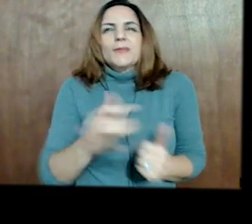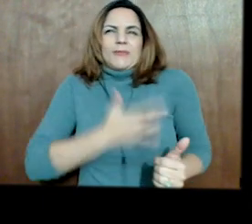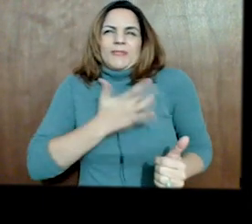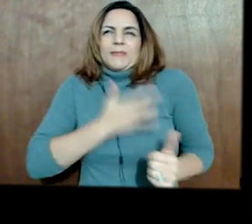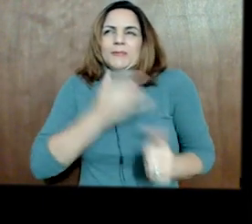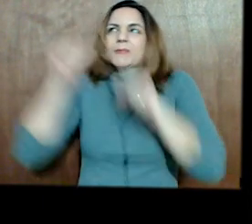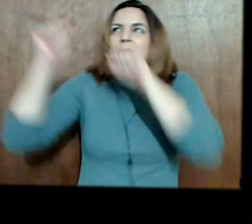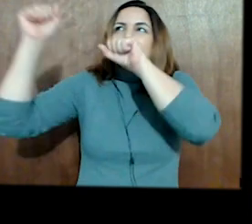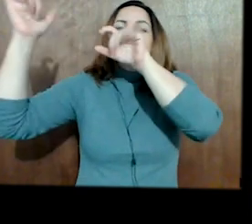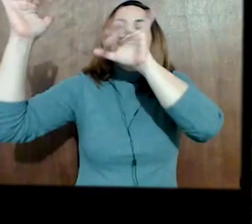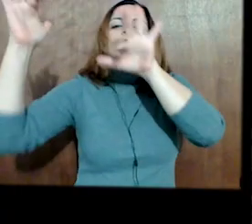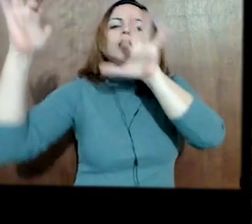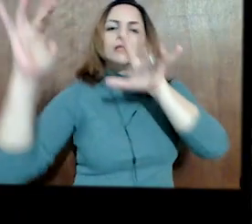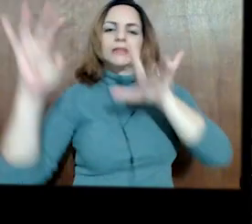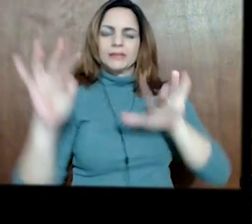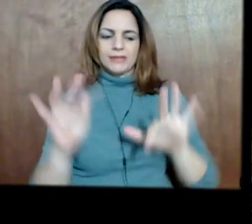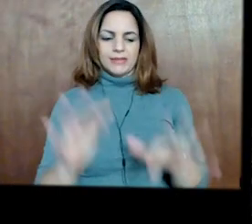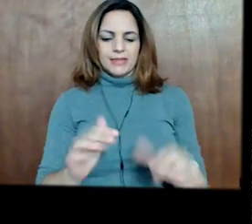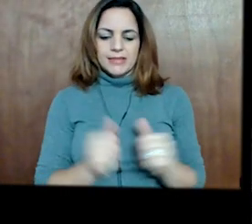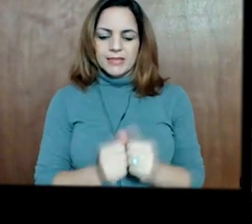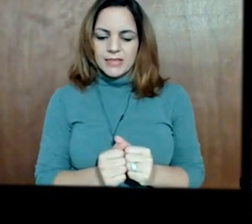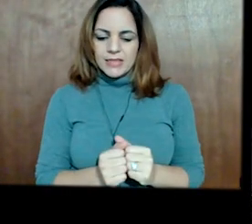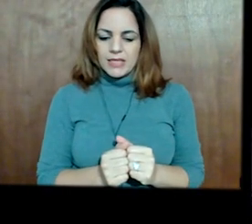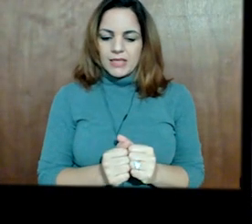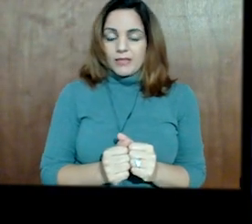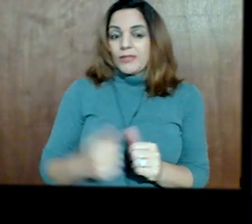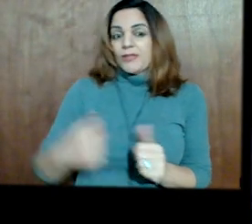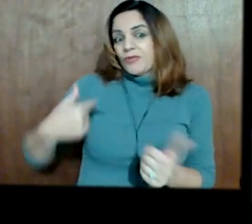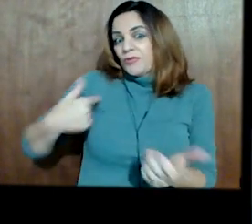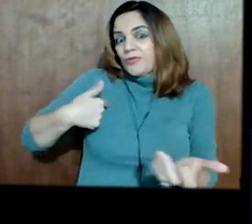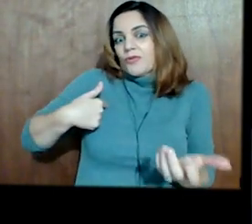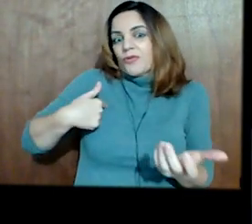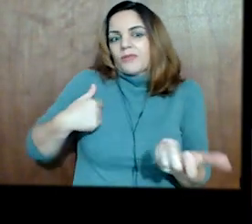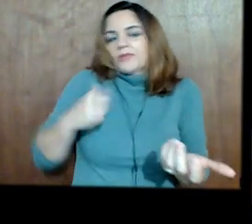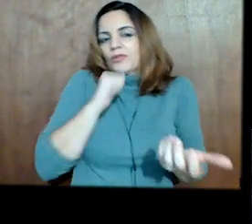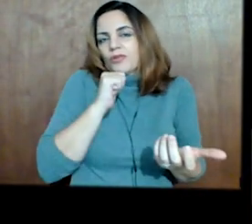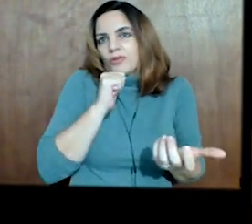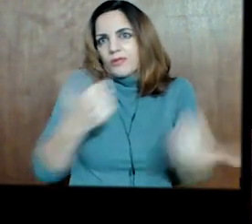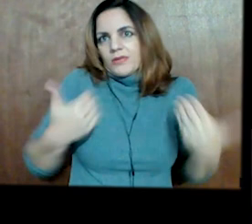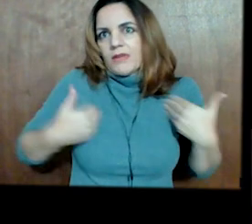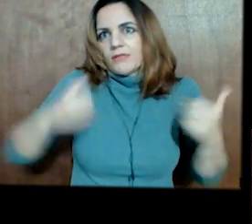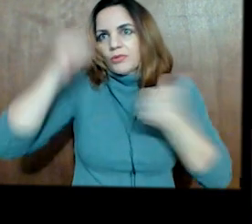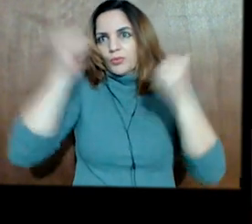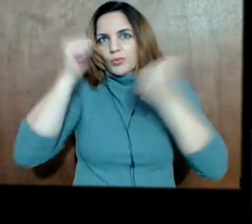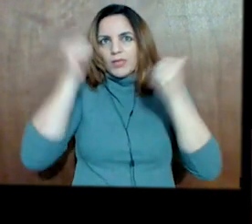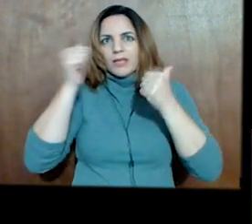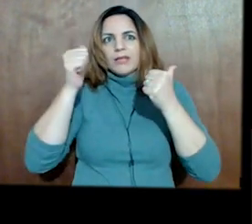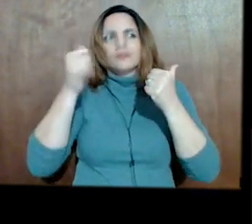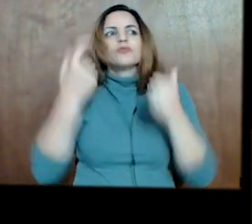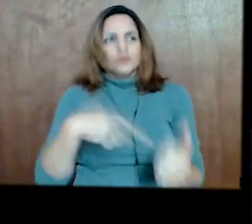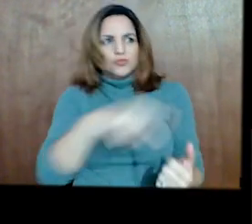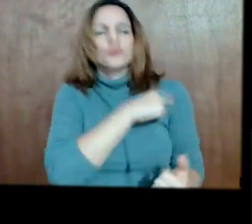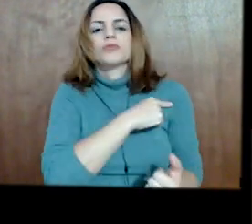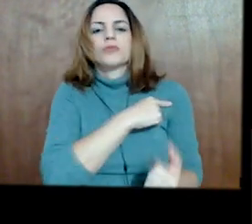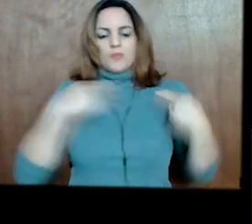Since that time, I have never had a second of doubt about the power of the human race to make fundamental change in this world